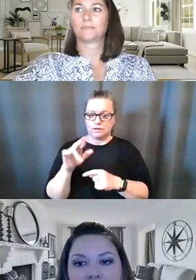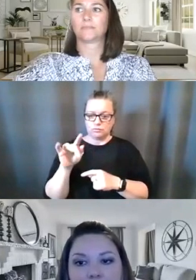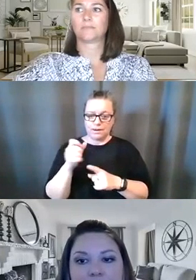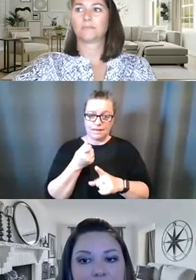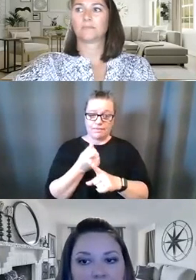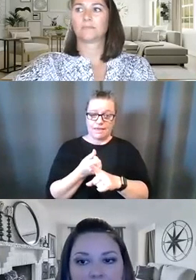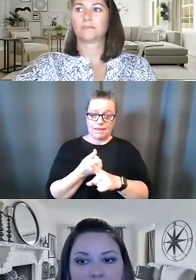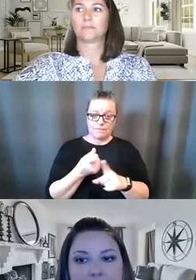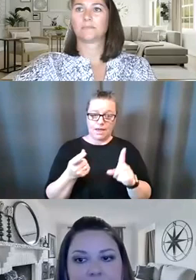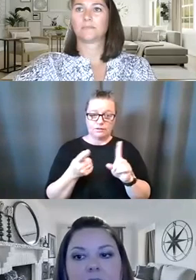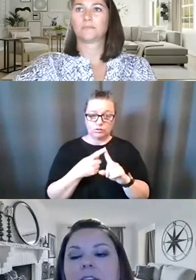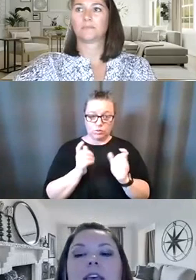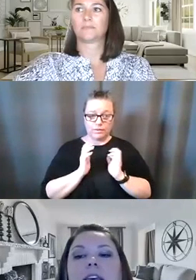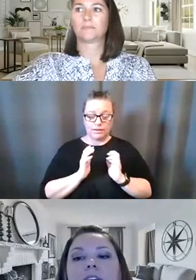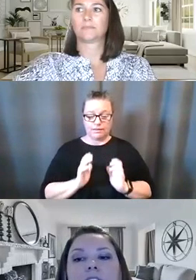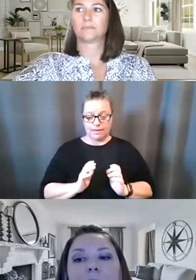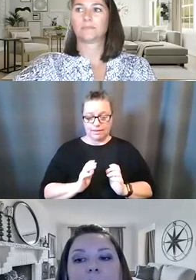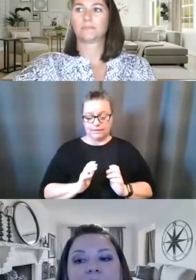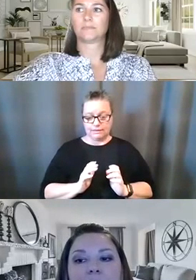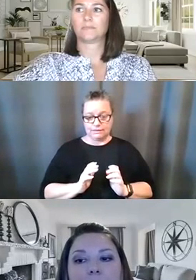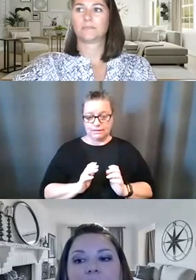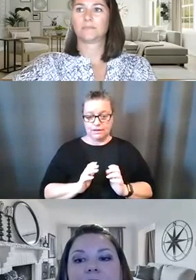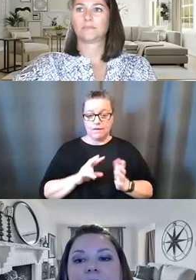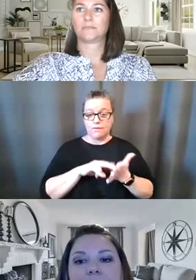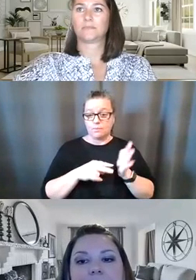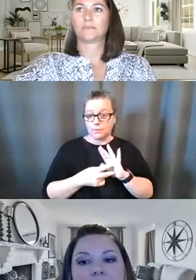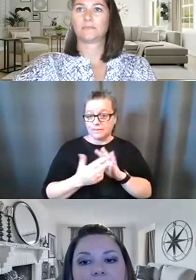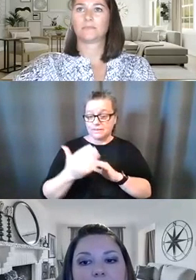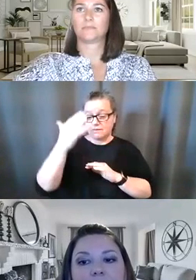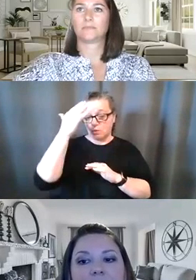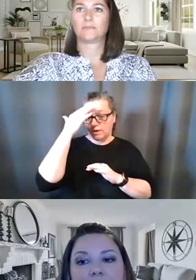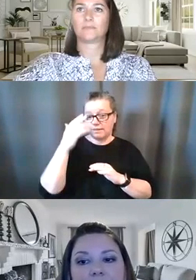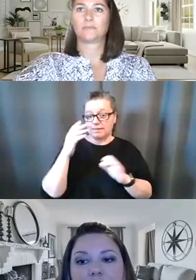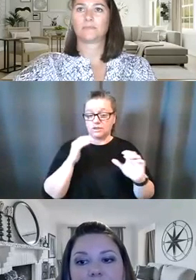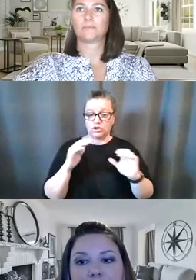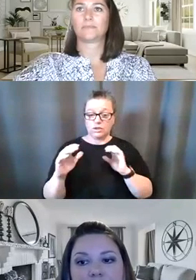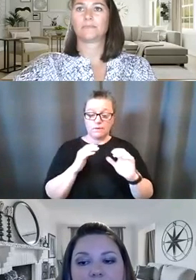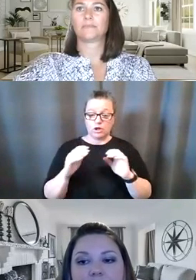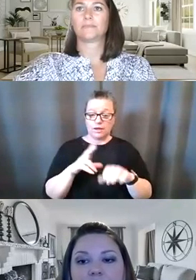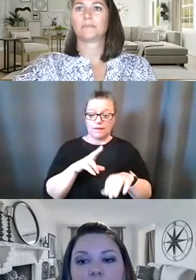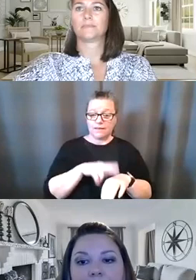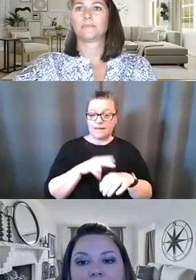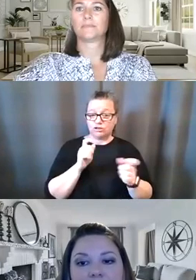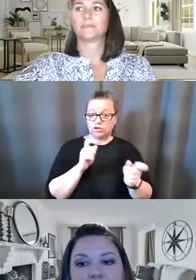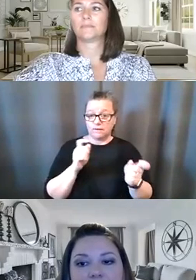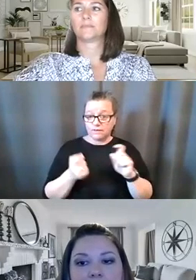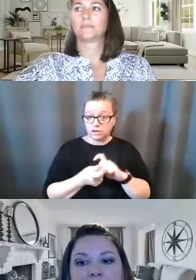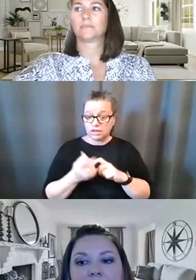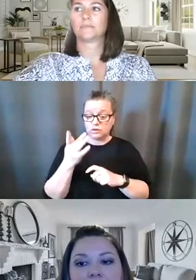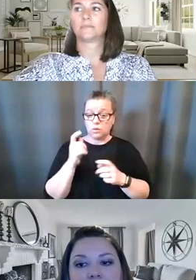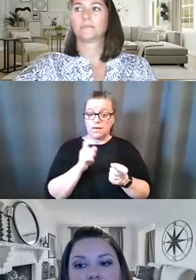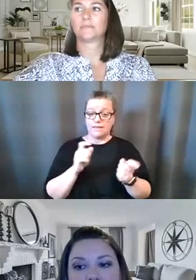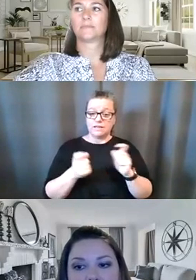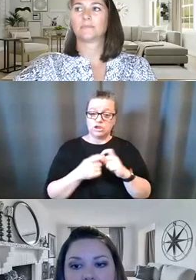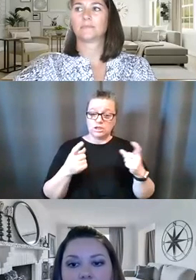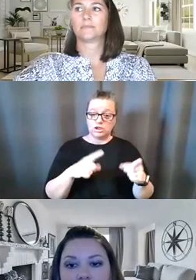it had towards the clients. The purpose of awareness is to communicate the nature of the change, why the change is